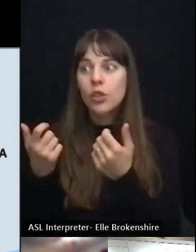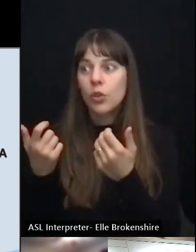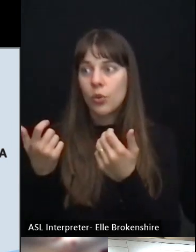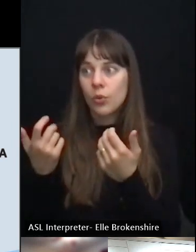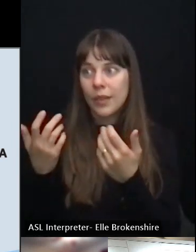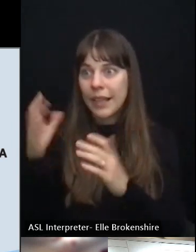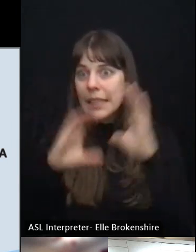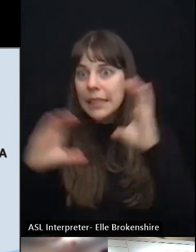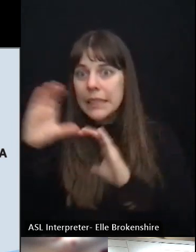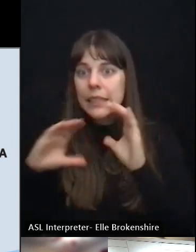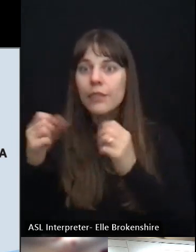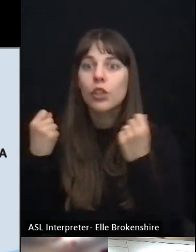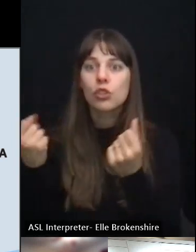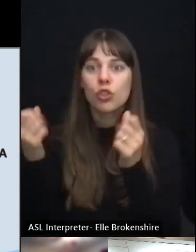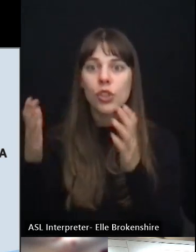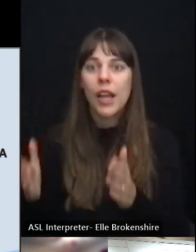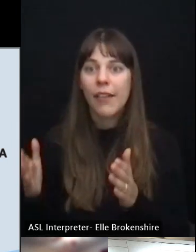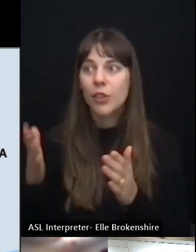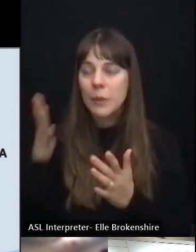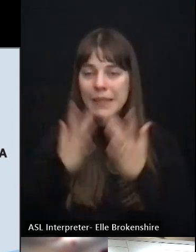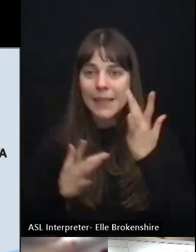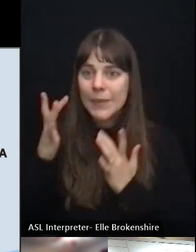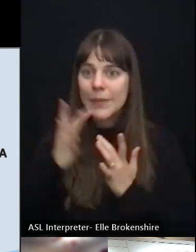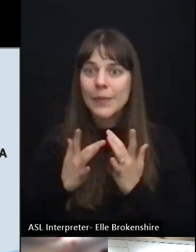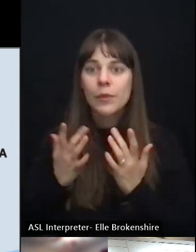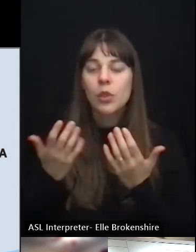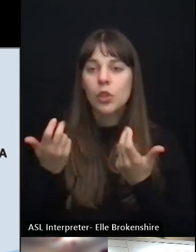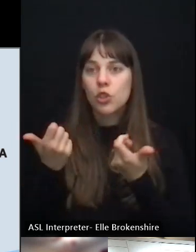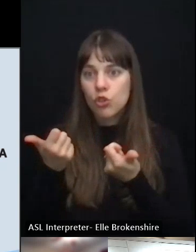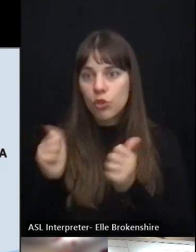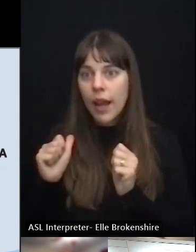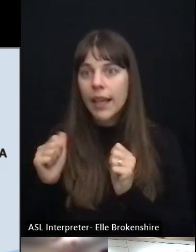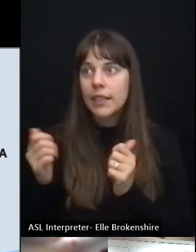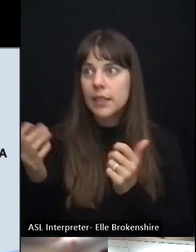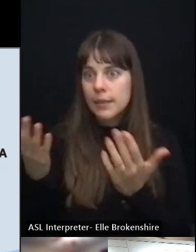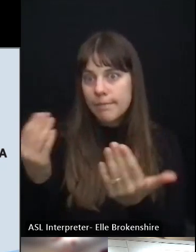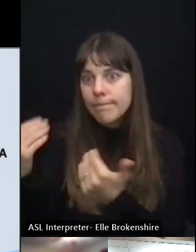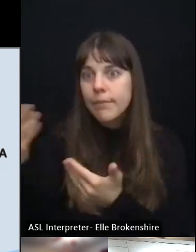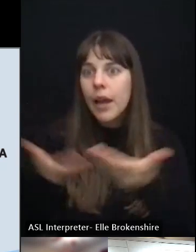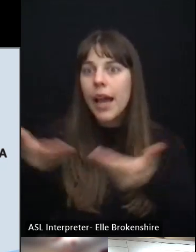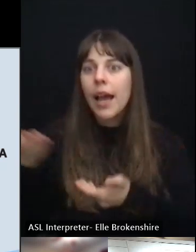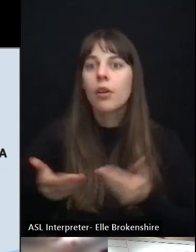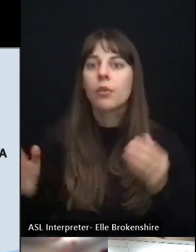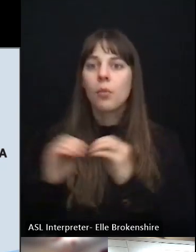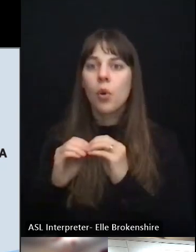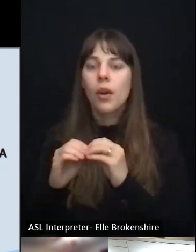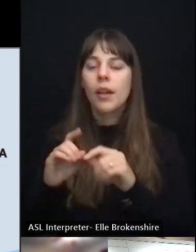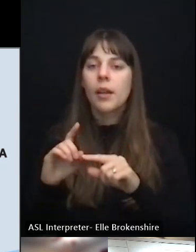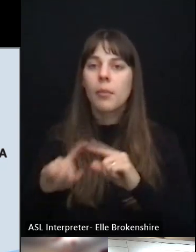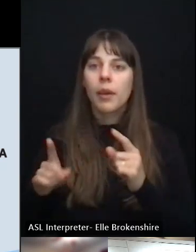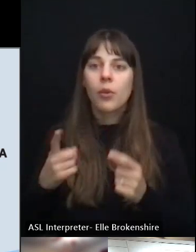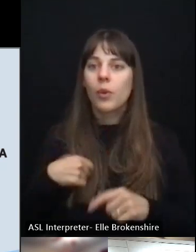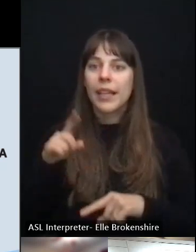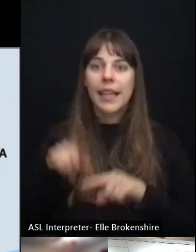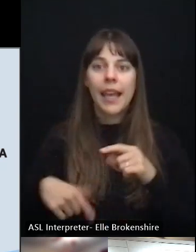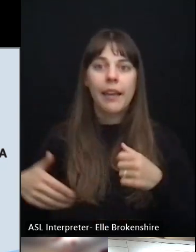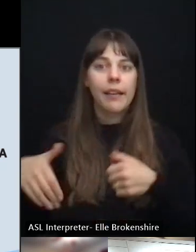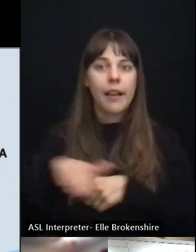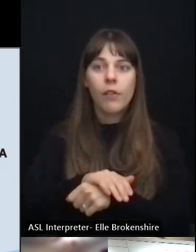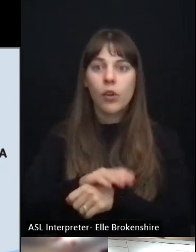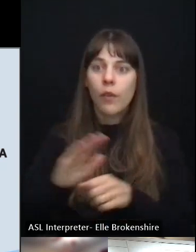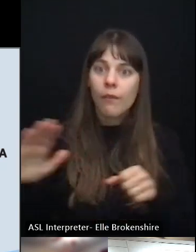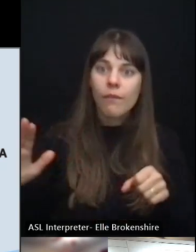that we're continuing to focus on and continuing to build back up. But we would not be able to cover our entire light rail